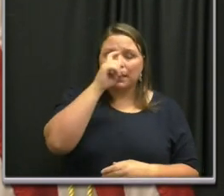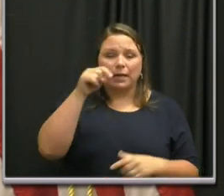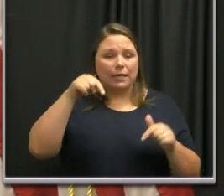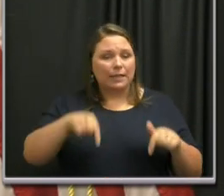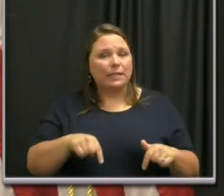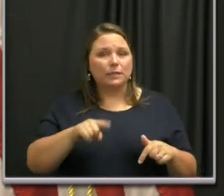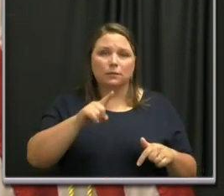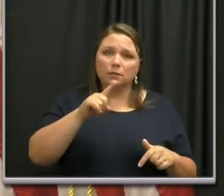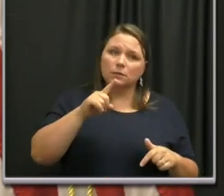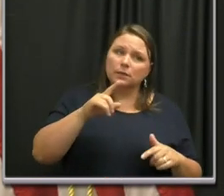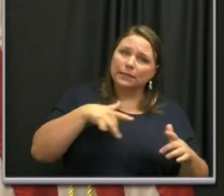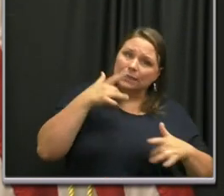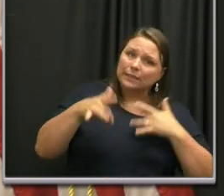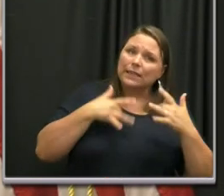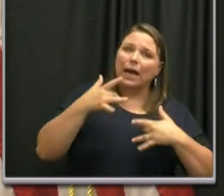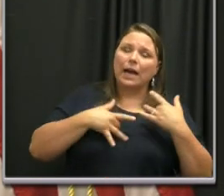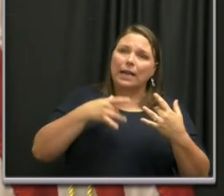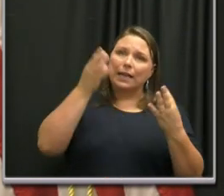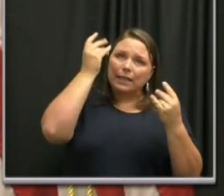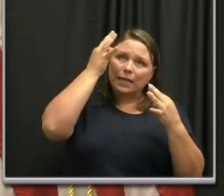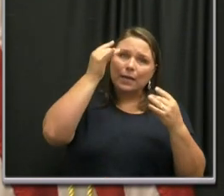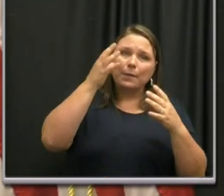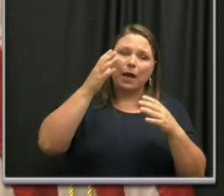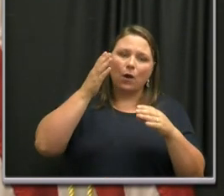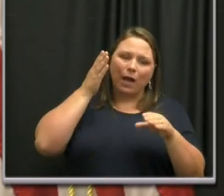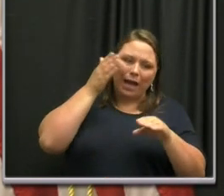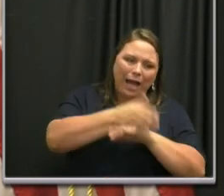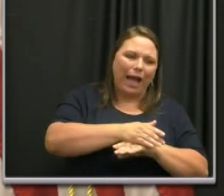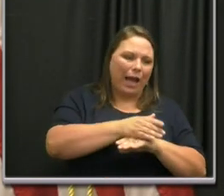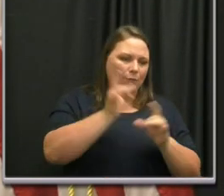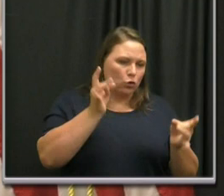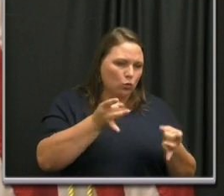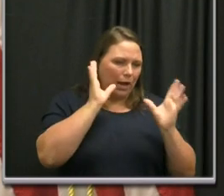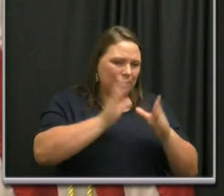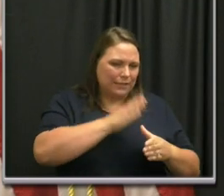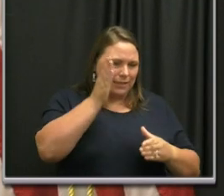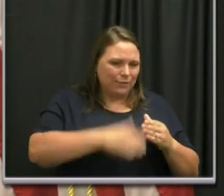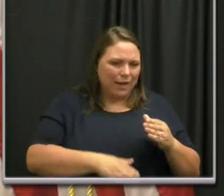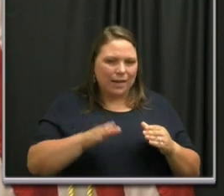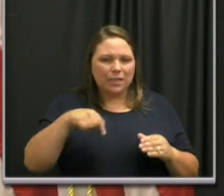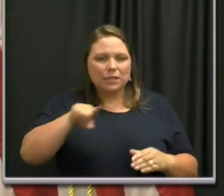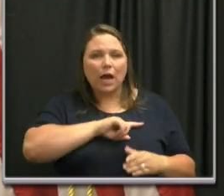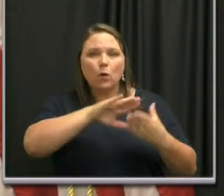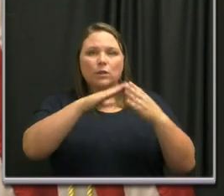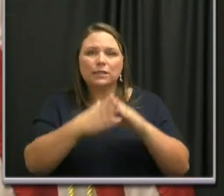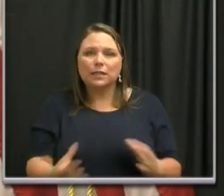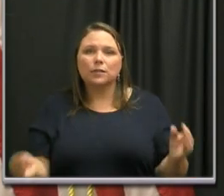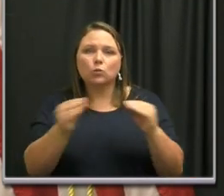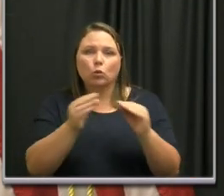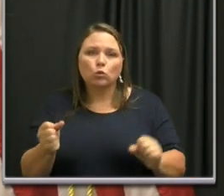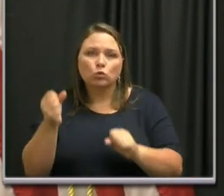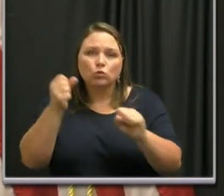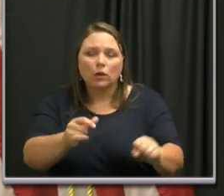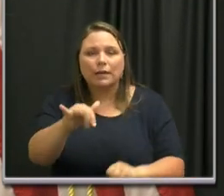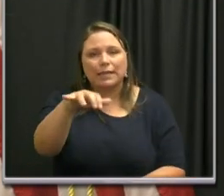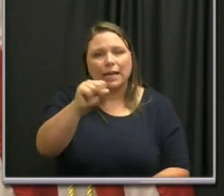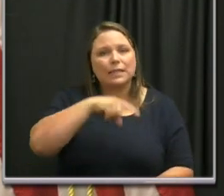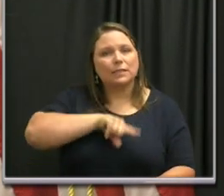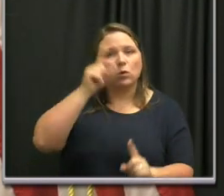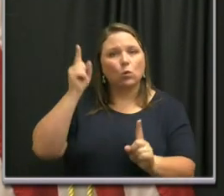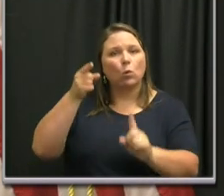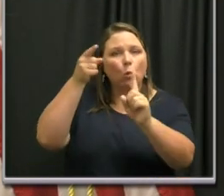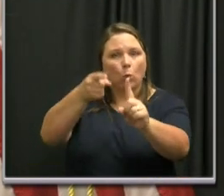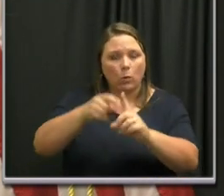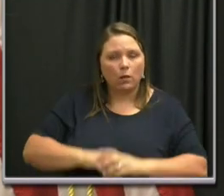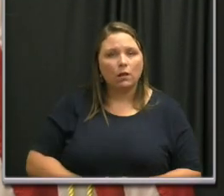an exciting thing to think that through the other side of the crises, can we get to a greater city on the other end of it? And that's our determination to do